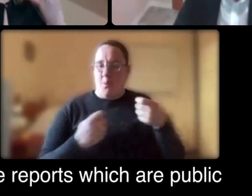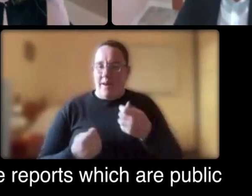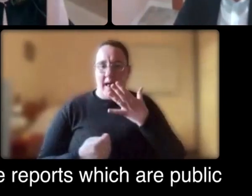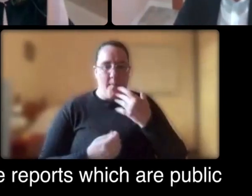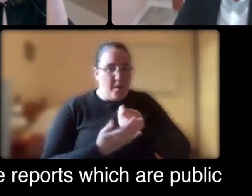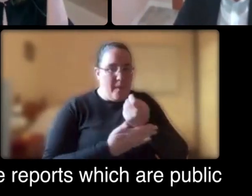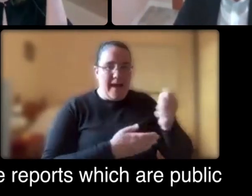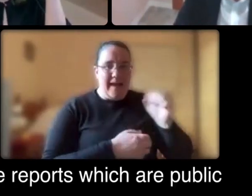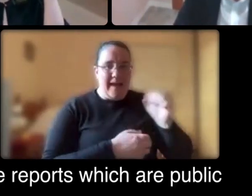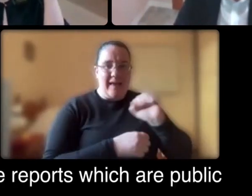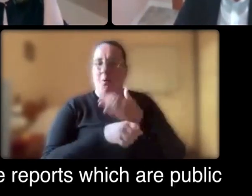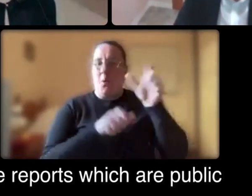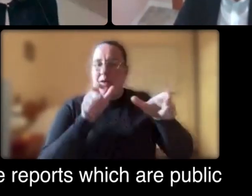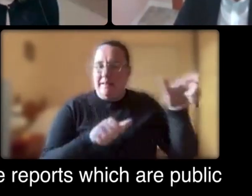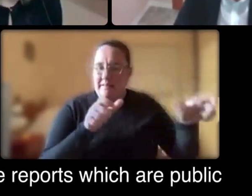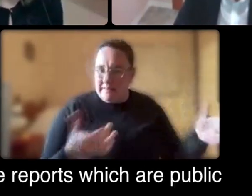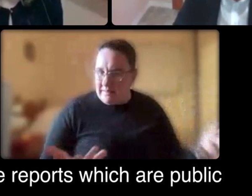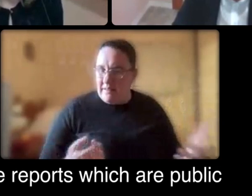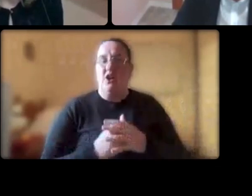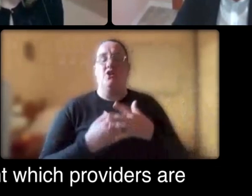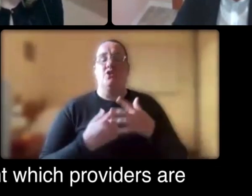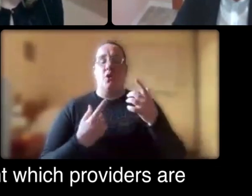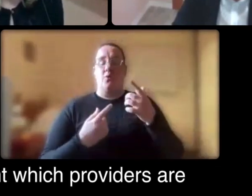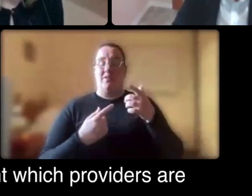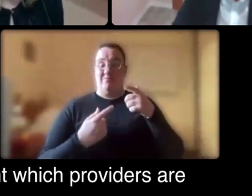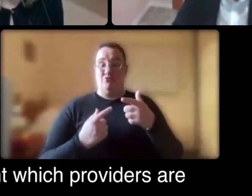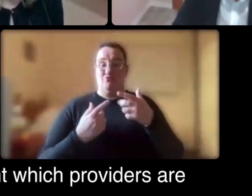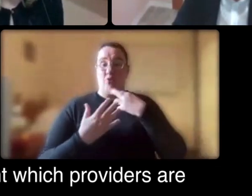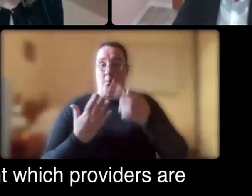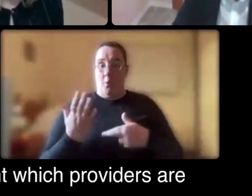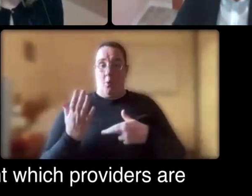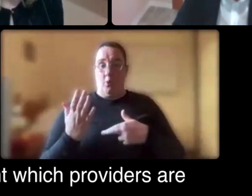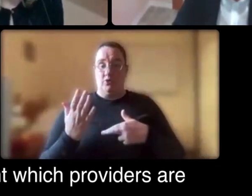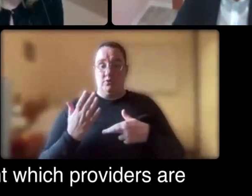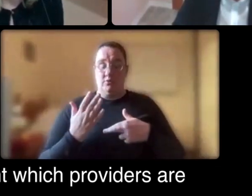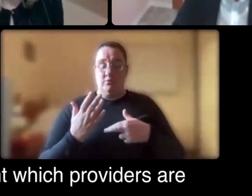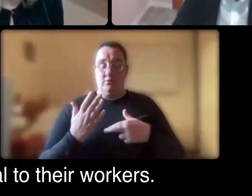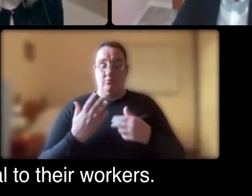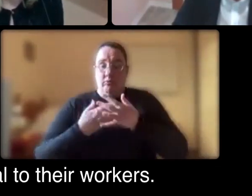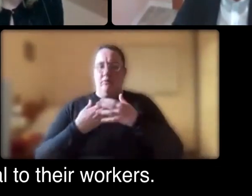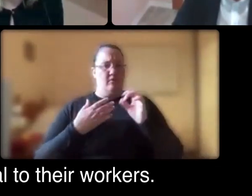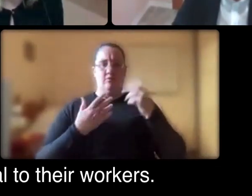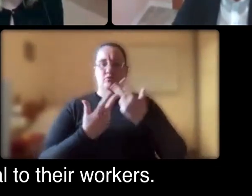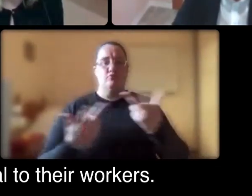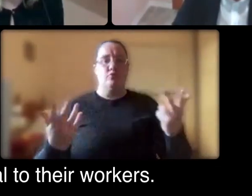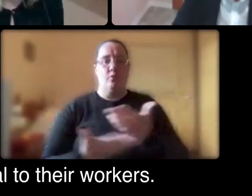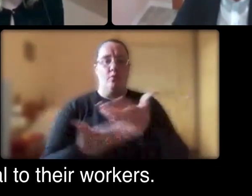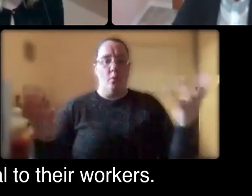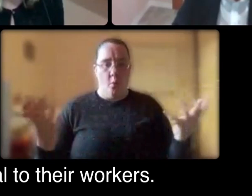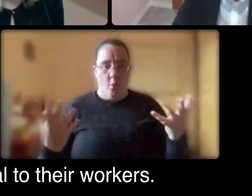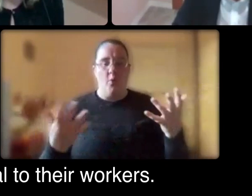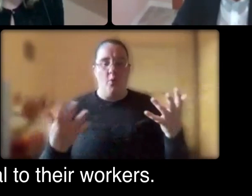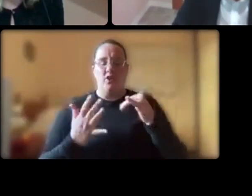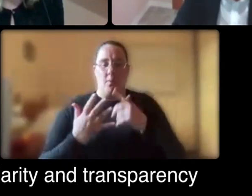we expect that those reports, which are public, will make it quite evident which providers are offering the best deal to their